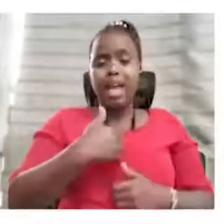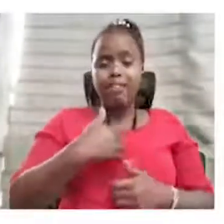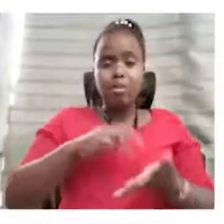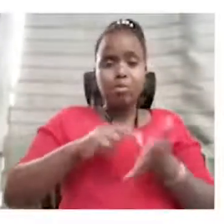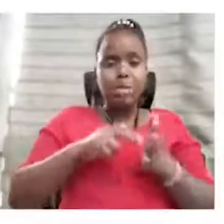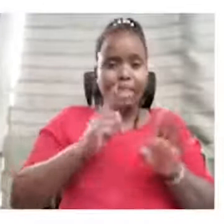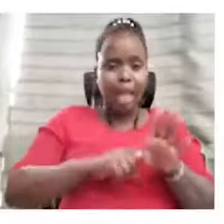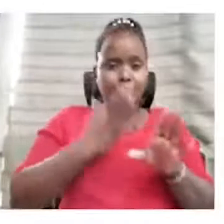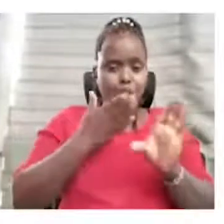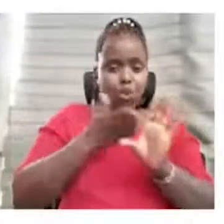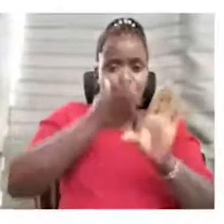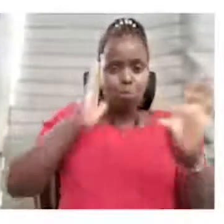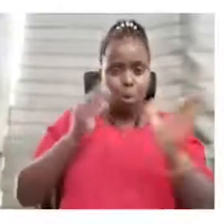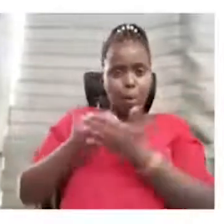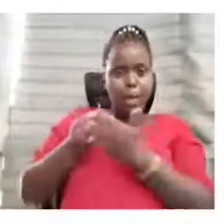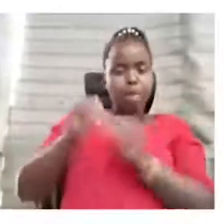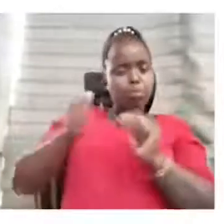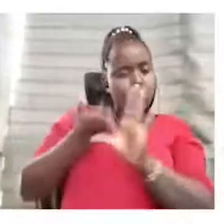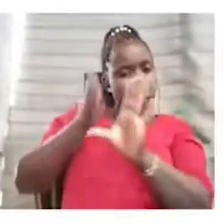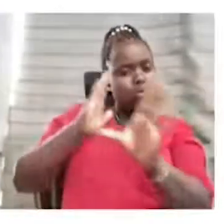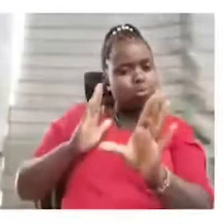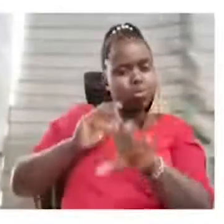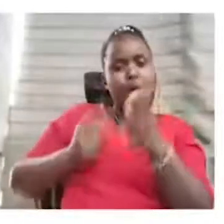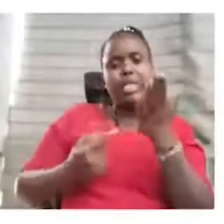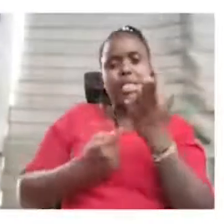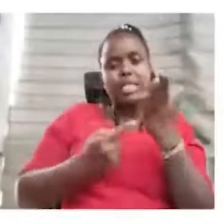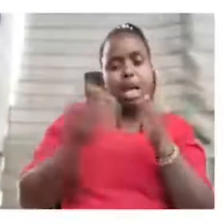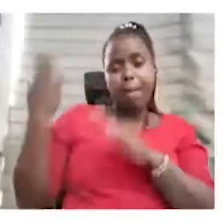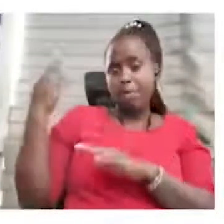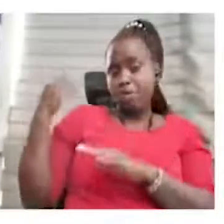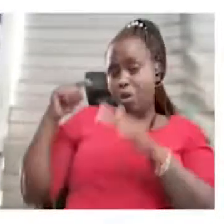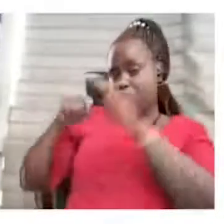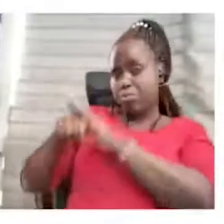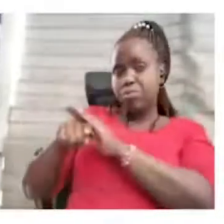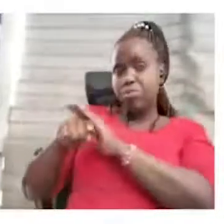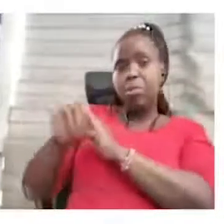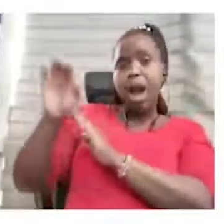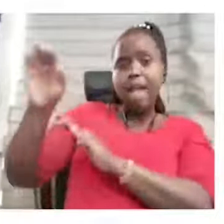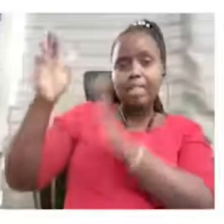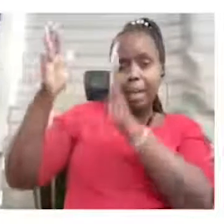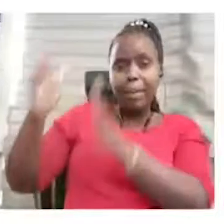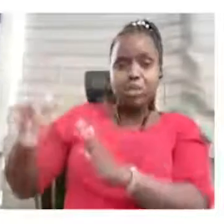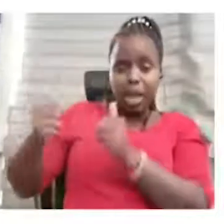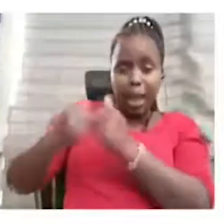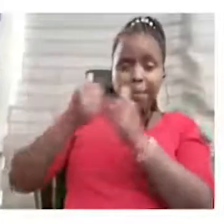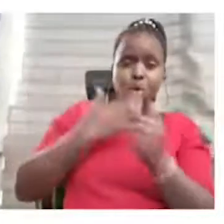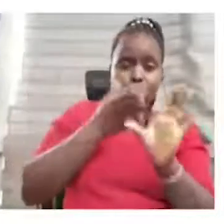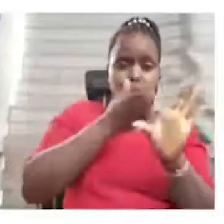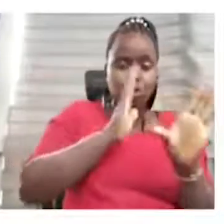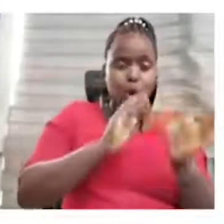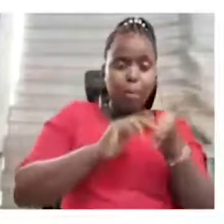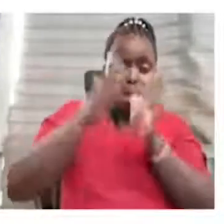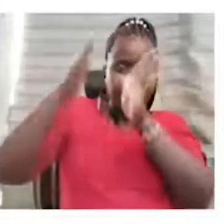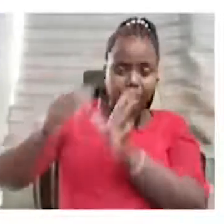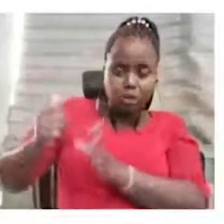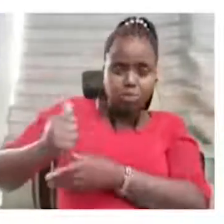digitally, which before they used to go to an M-Pesa agent and actually have to have somebody enable them, and that's the security aspect that Clara